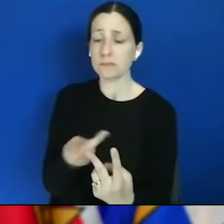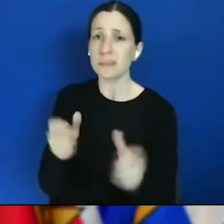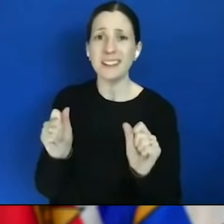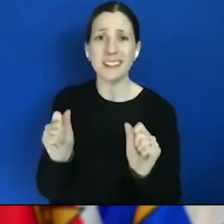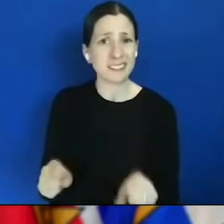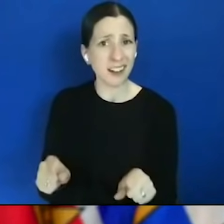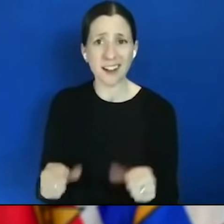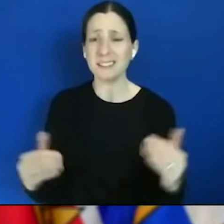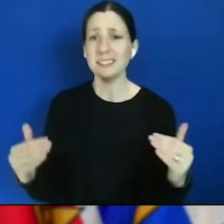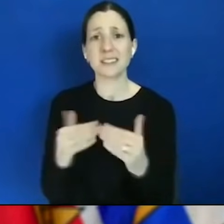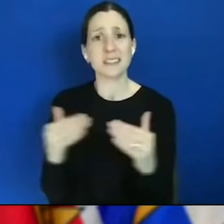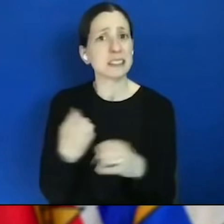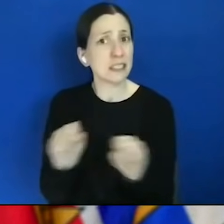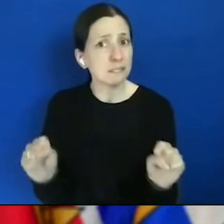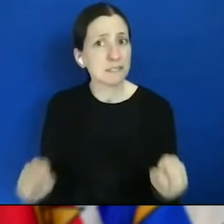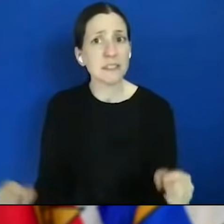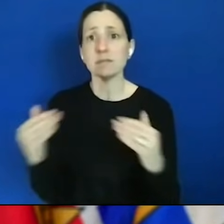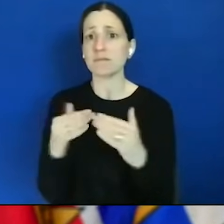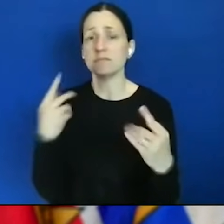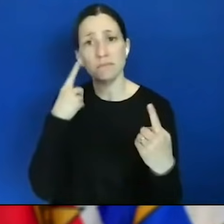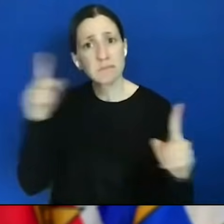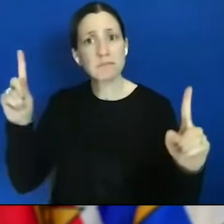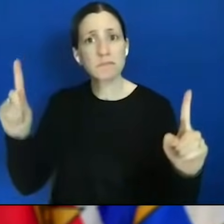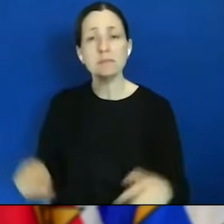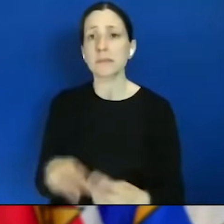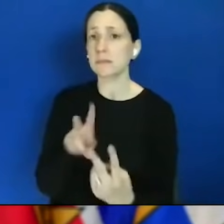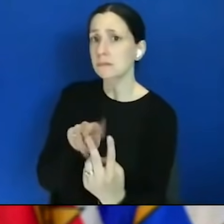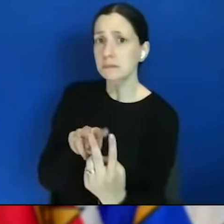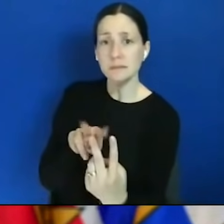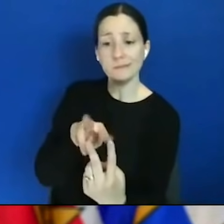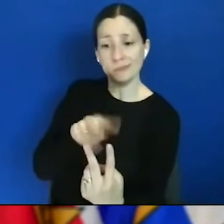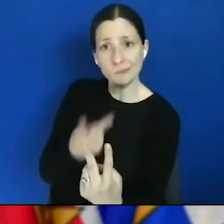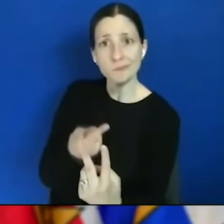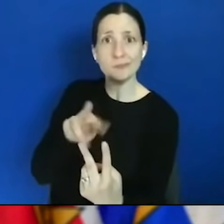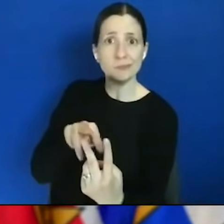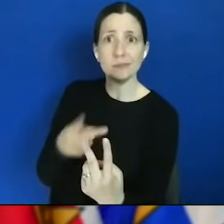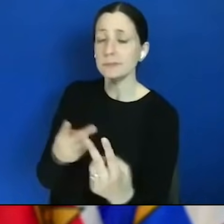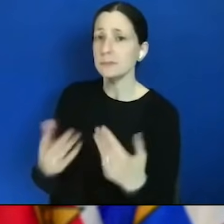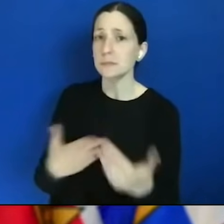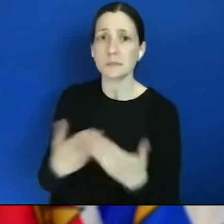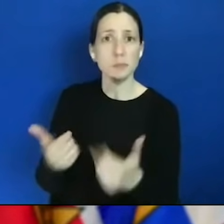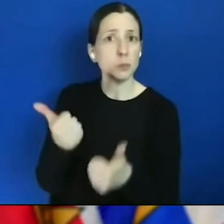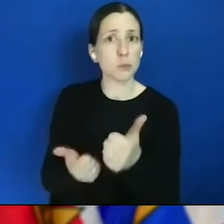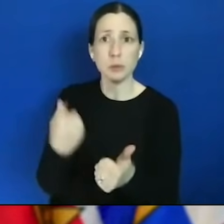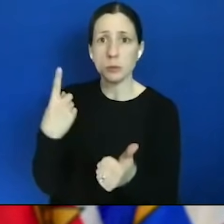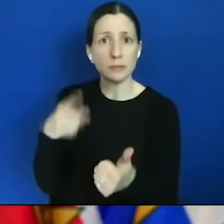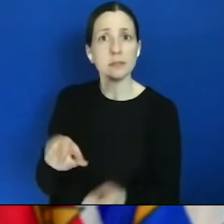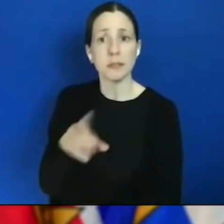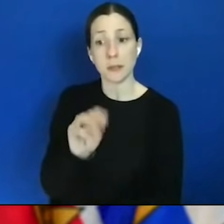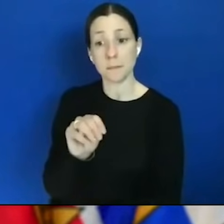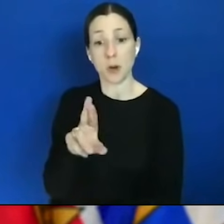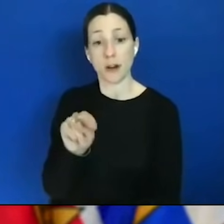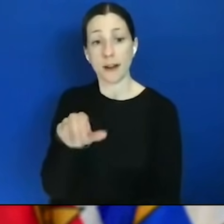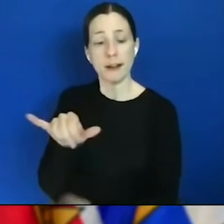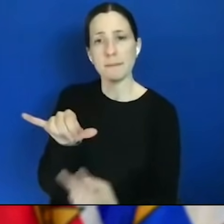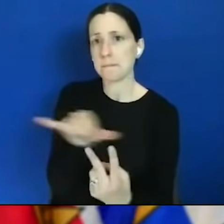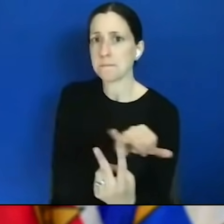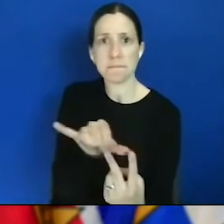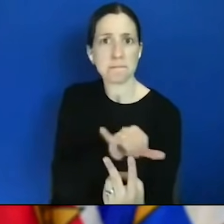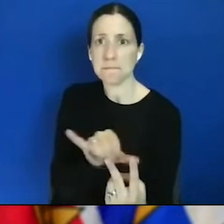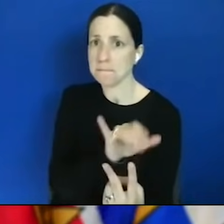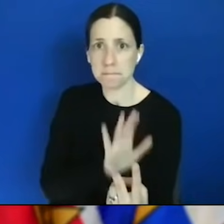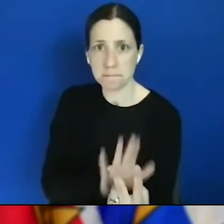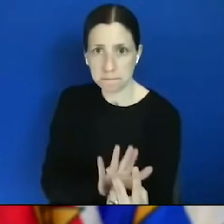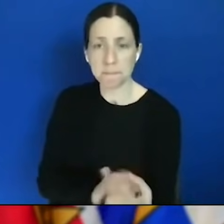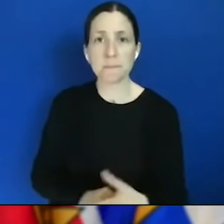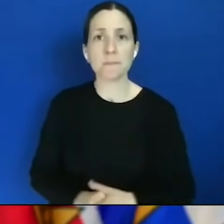well to have either mRNA vaccine, and that's based on the data that we have now from experience around the world. This